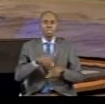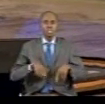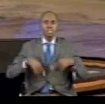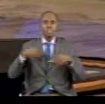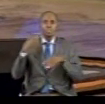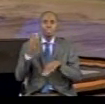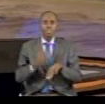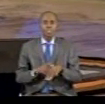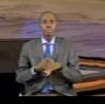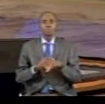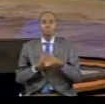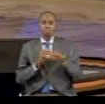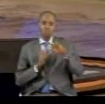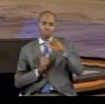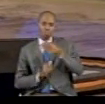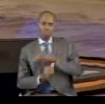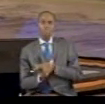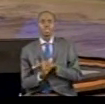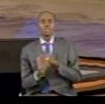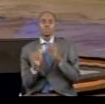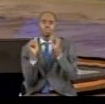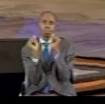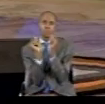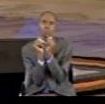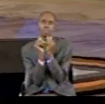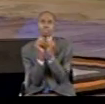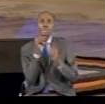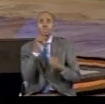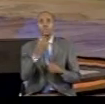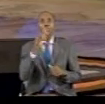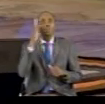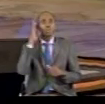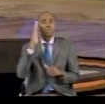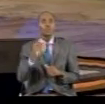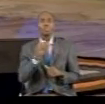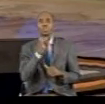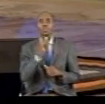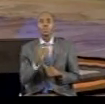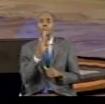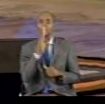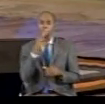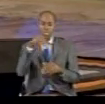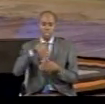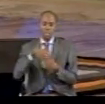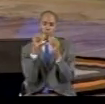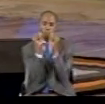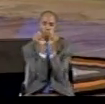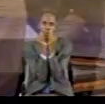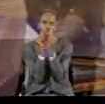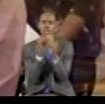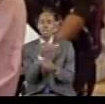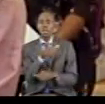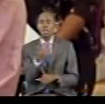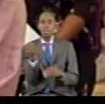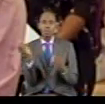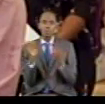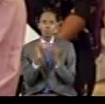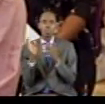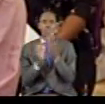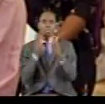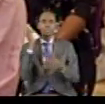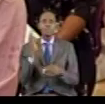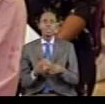subject unto bondage. You will not be in bondage anymore in Jesus'